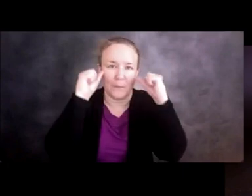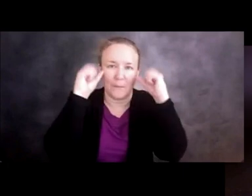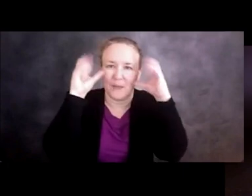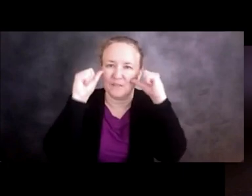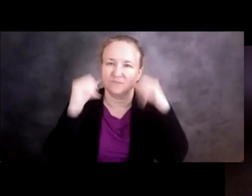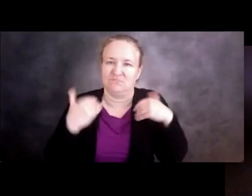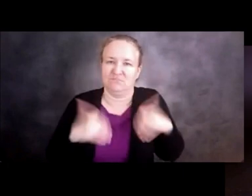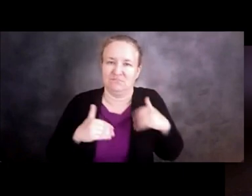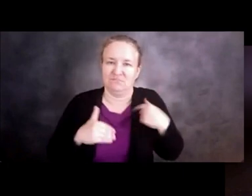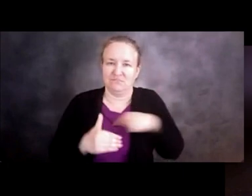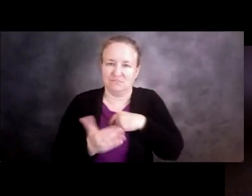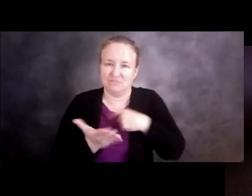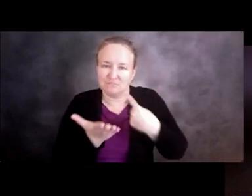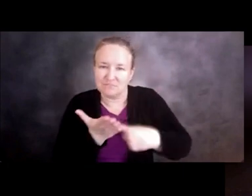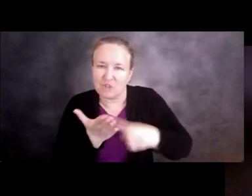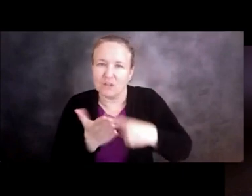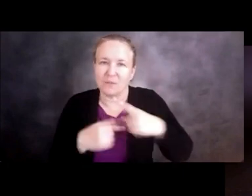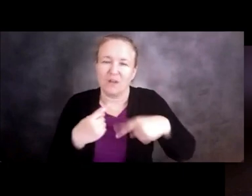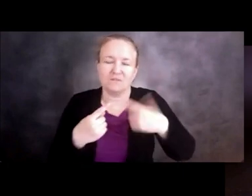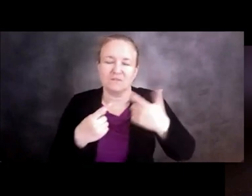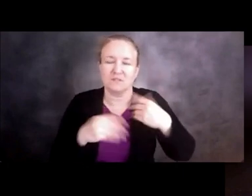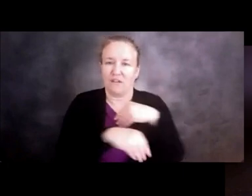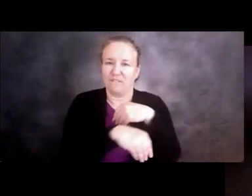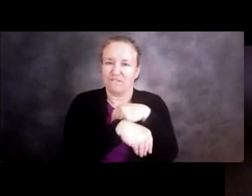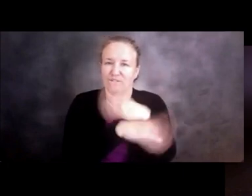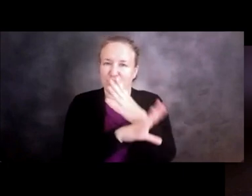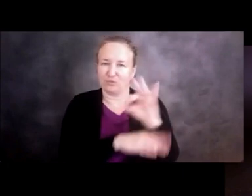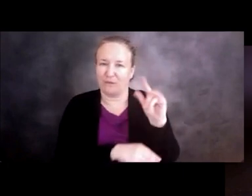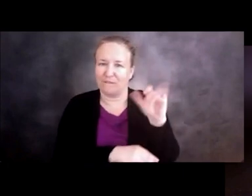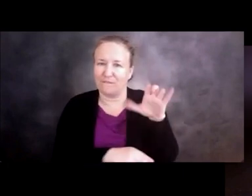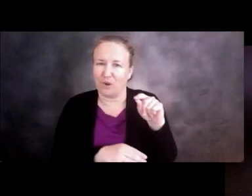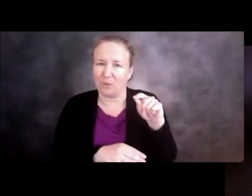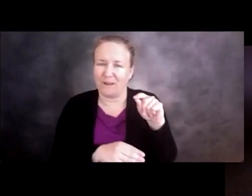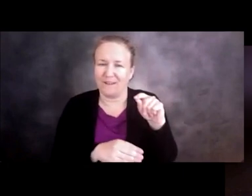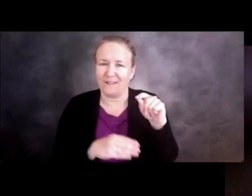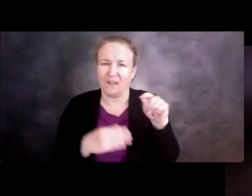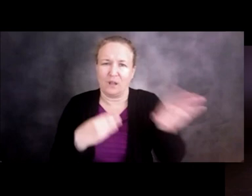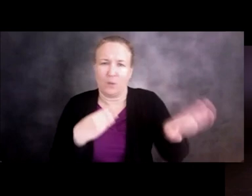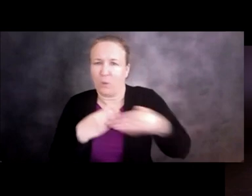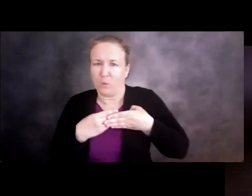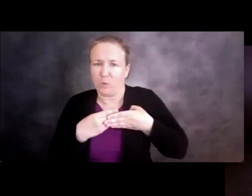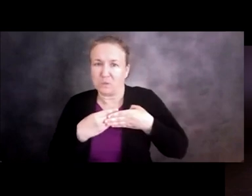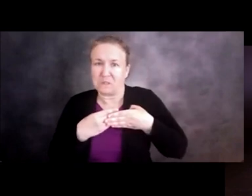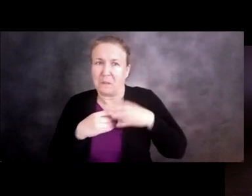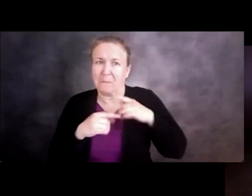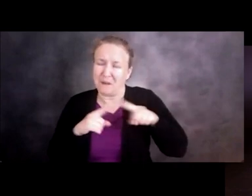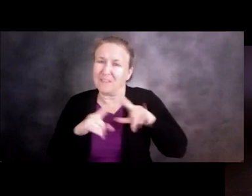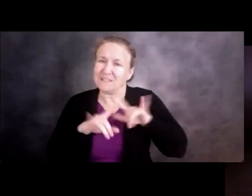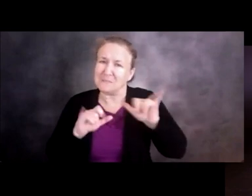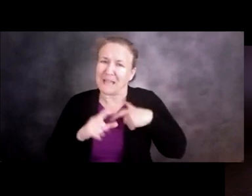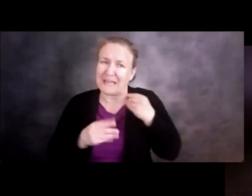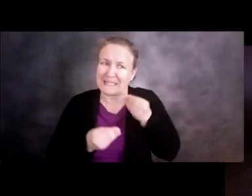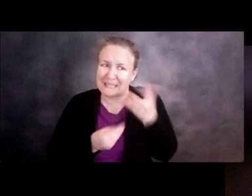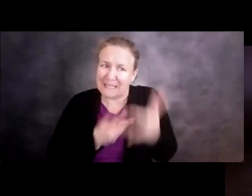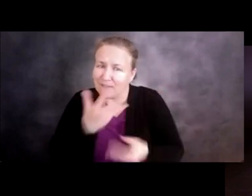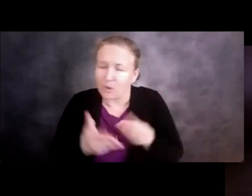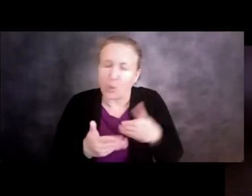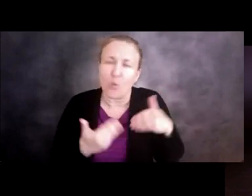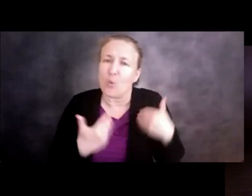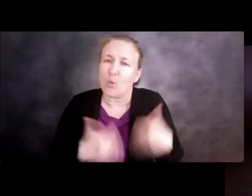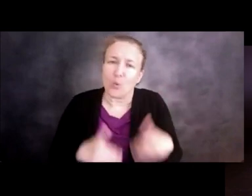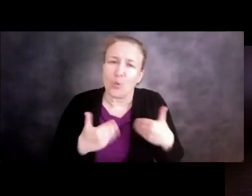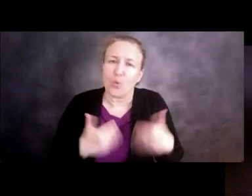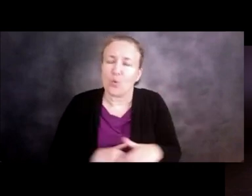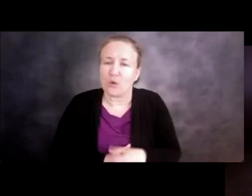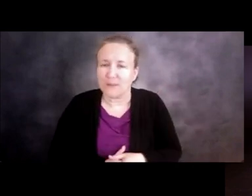about kind of how the virtual format, what it forecloses, but there's so much that it can give. And I was just really struck by